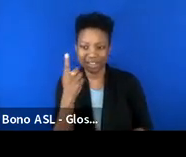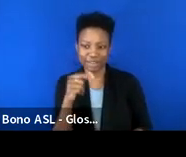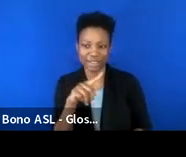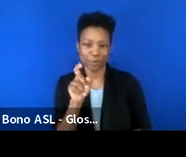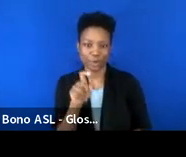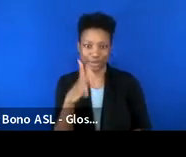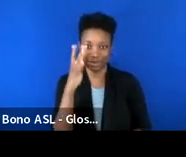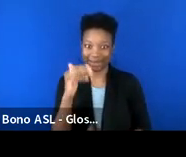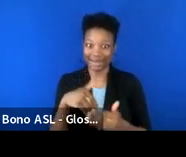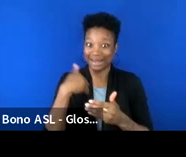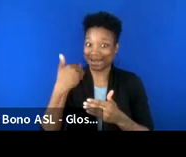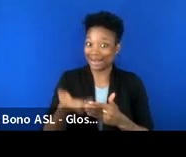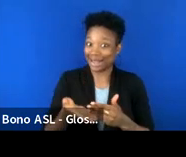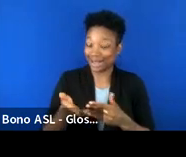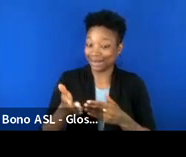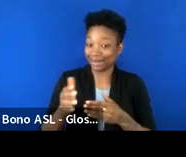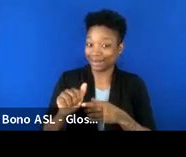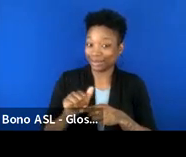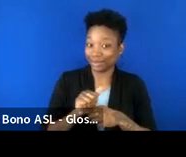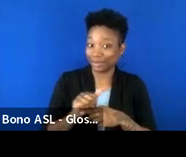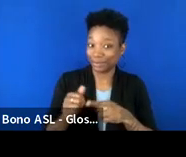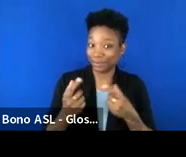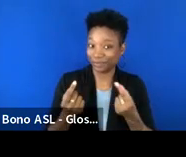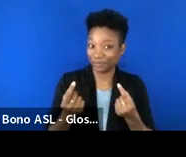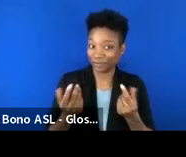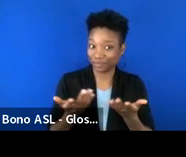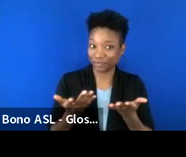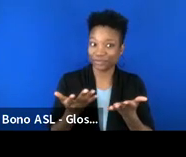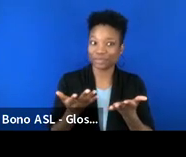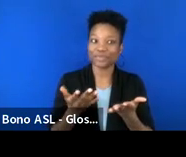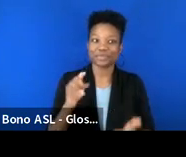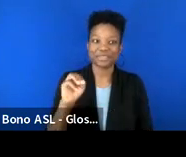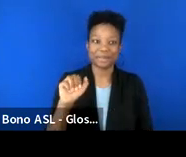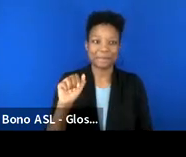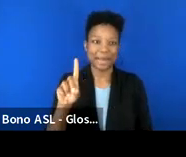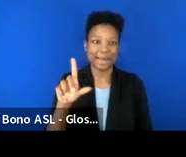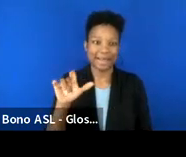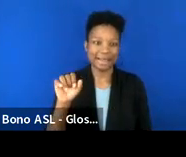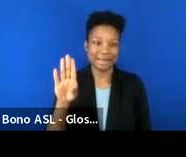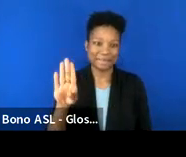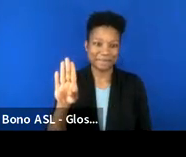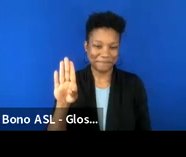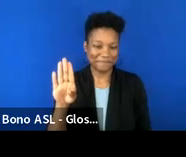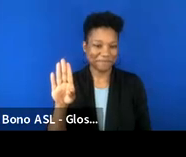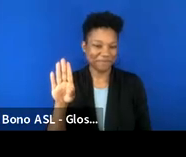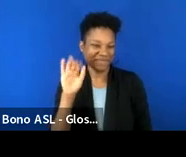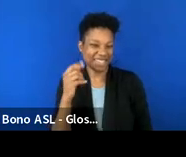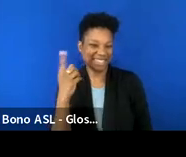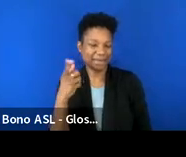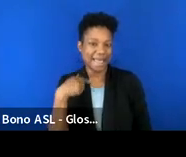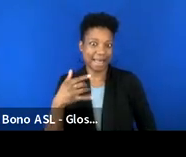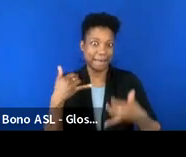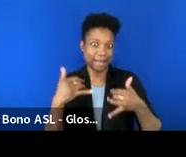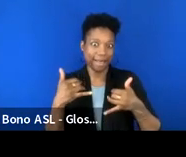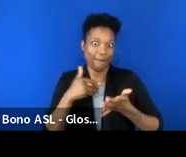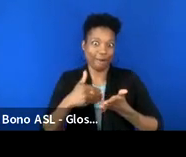next exercise, which is a Mad Lib. Okay, so Mad Libs is something I played a lot growing up in